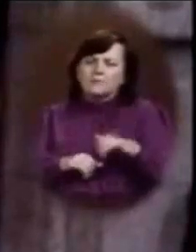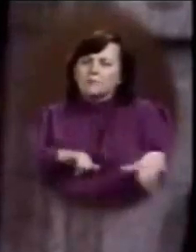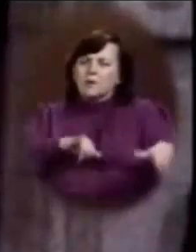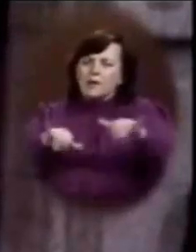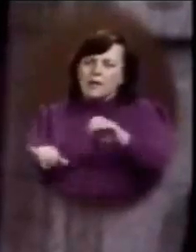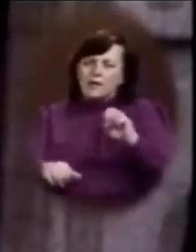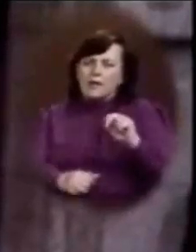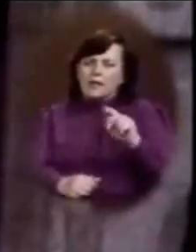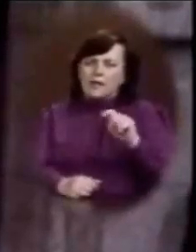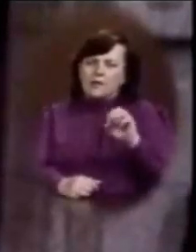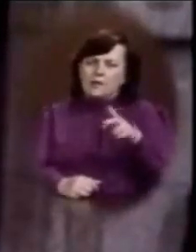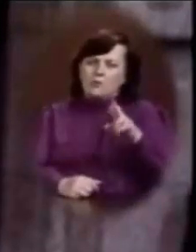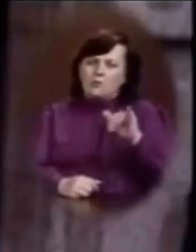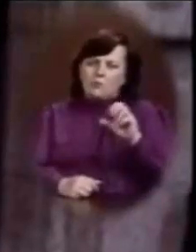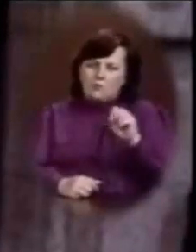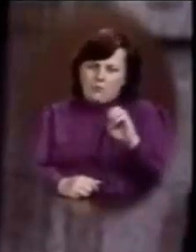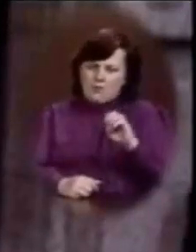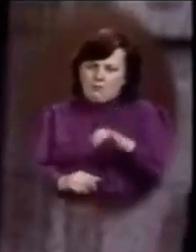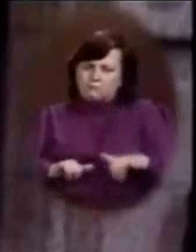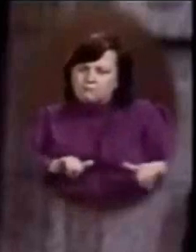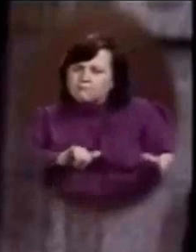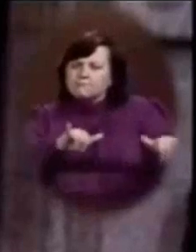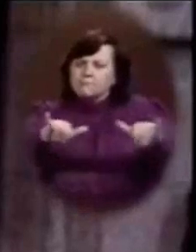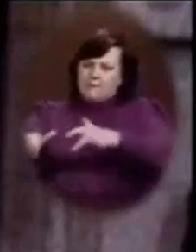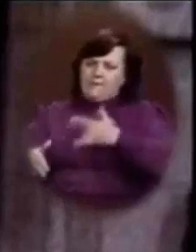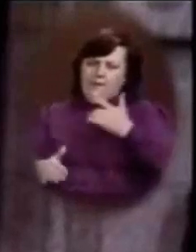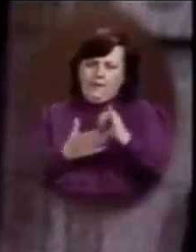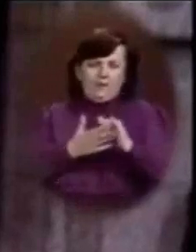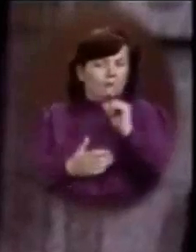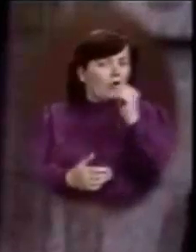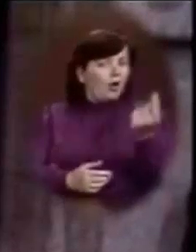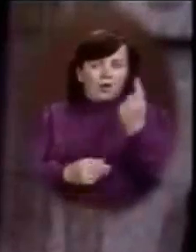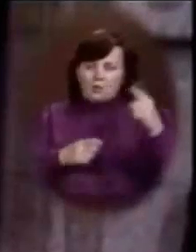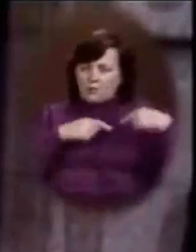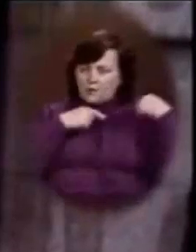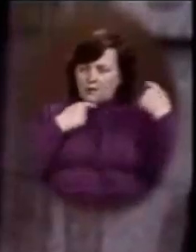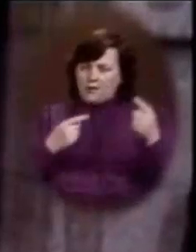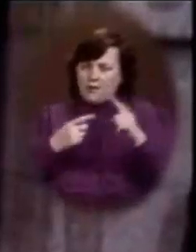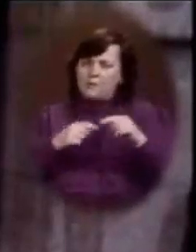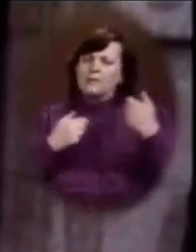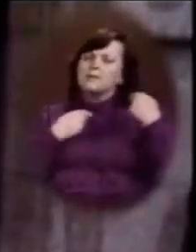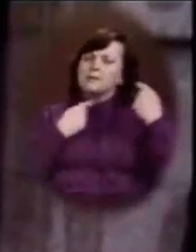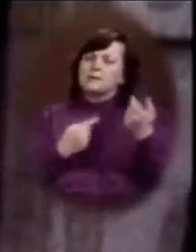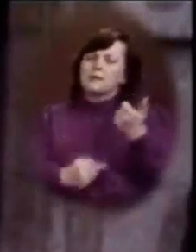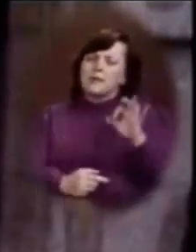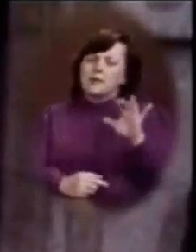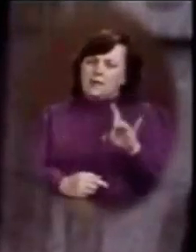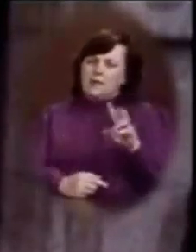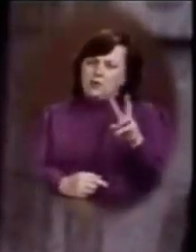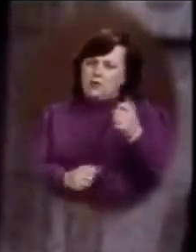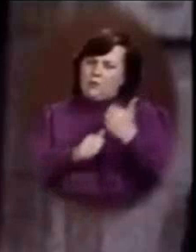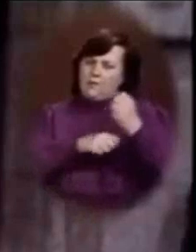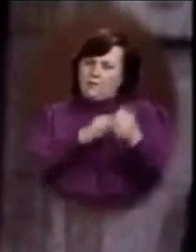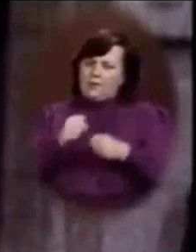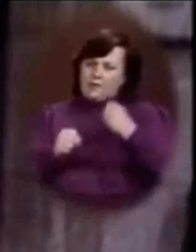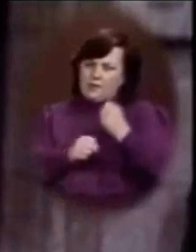It wasn't always so. But every year since the second cycle of summits started in 1982, the heads of